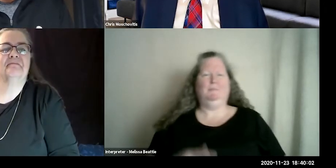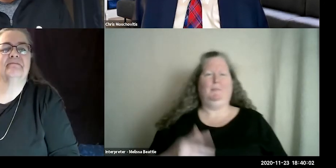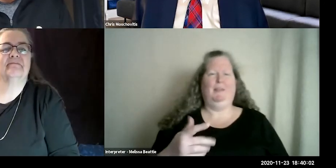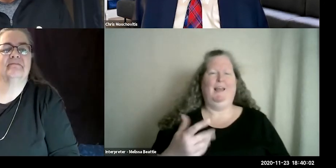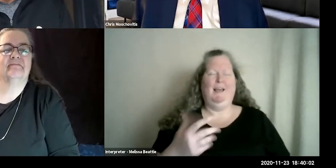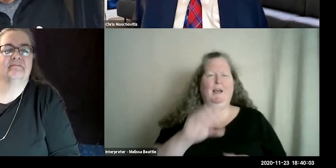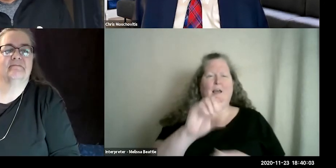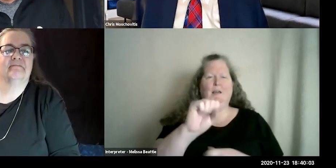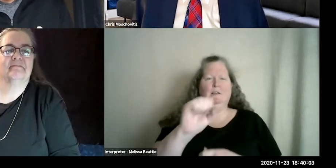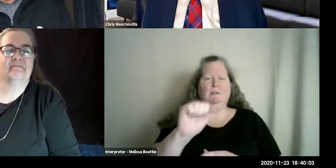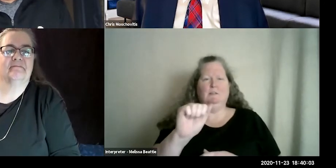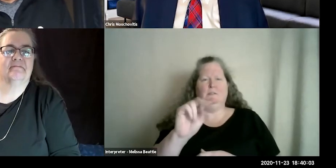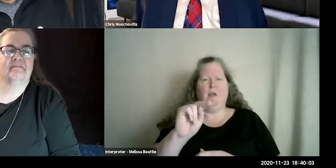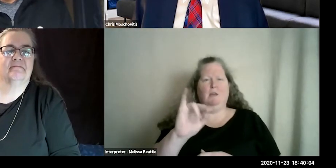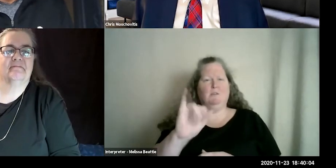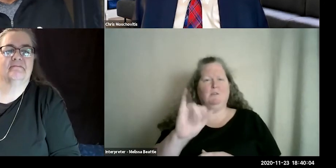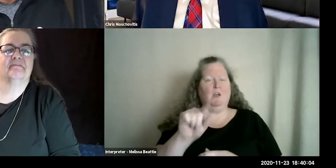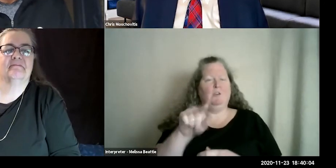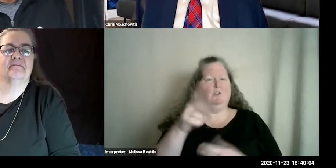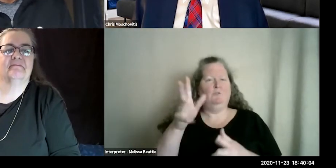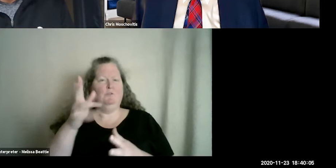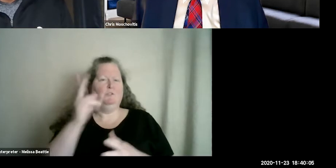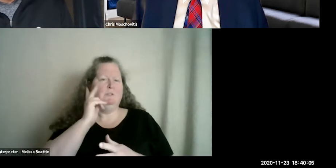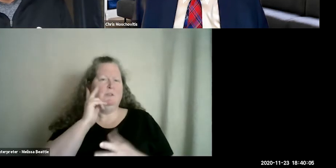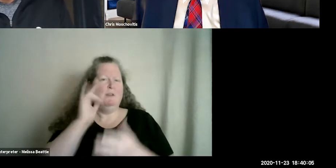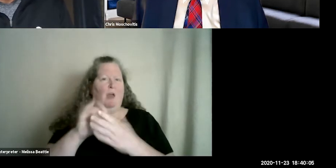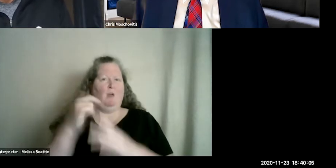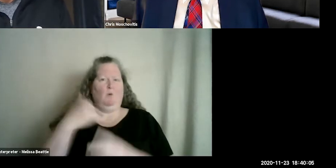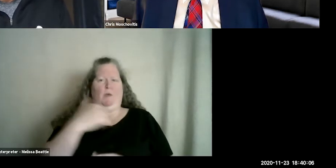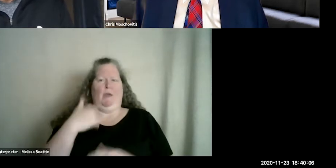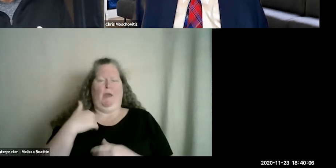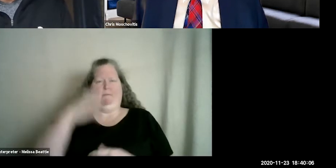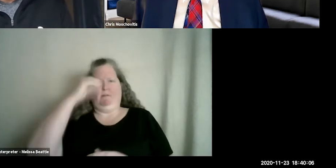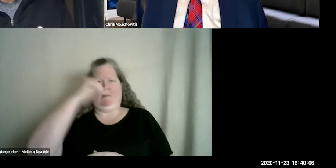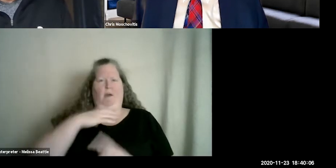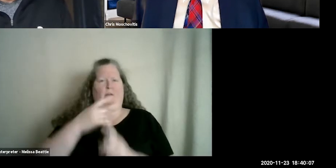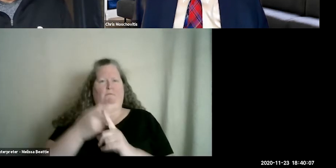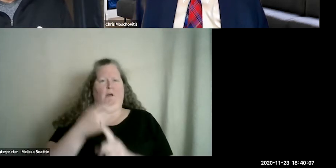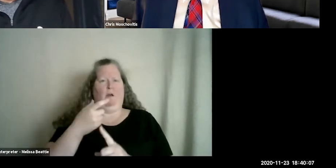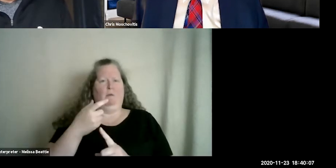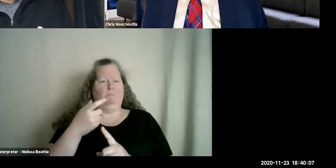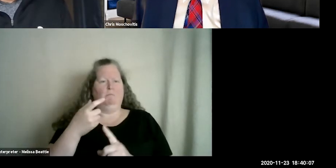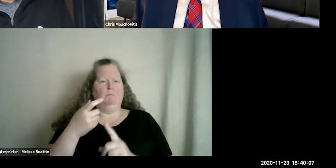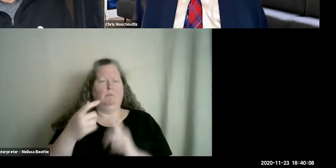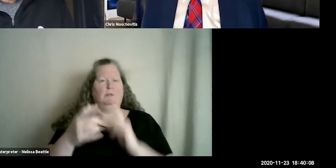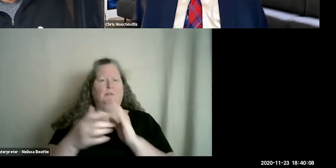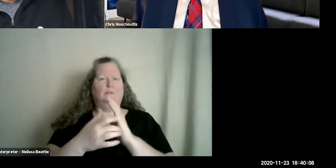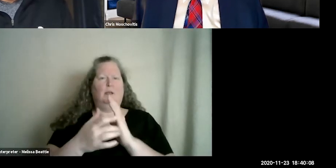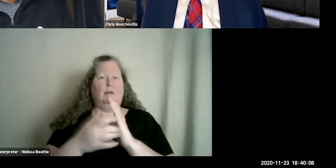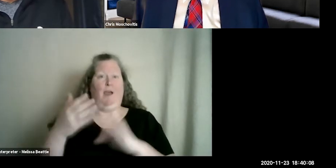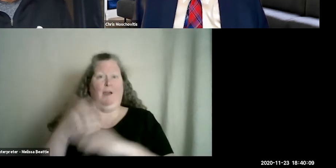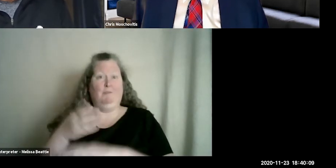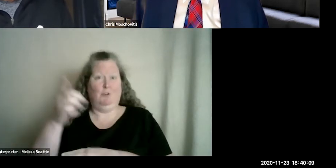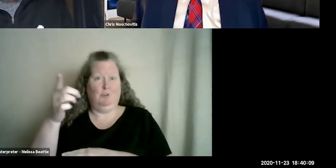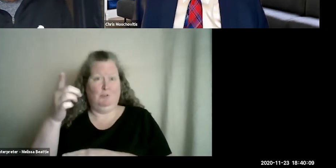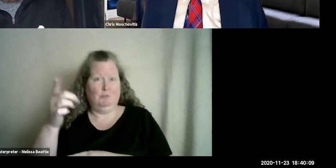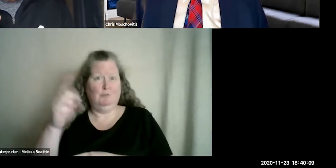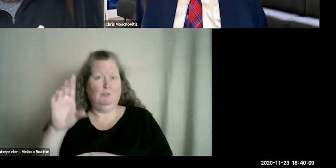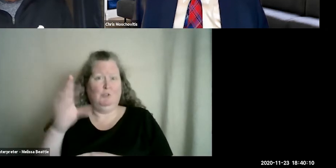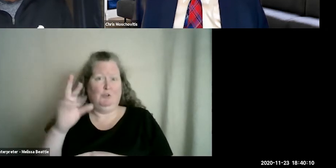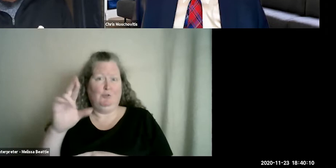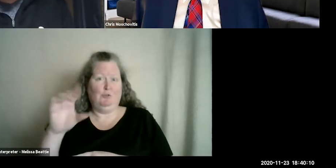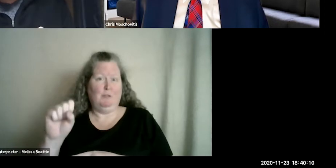seen that. We've got a guy from the financial tech industry next after you today, Marco Di Pasquale, who's an RIT alum.